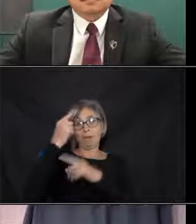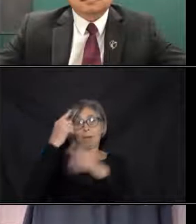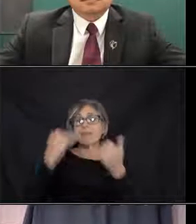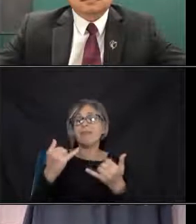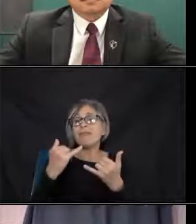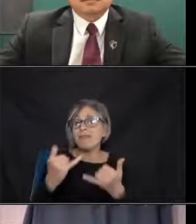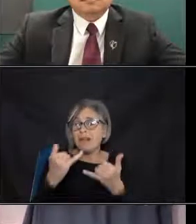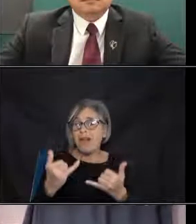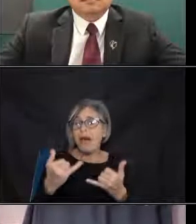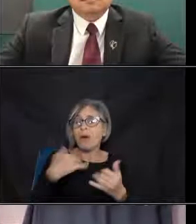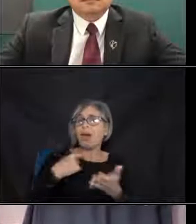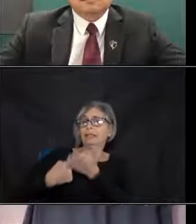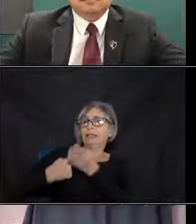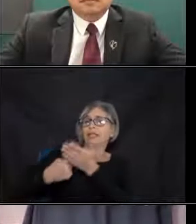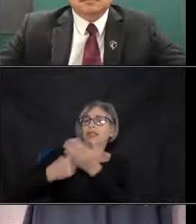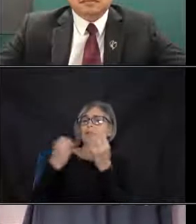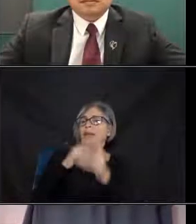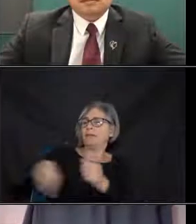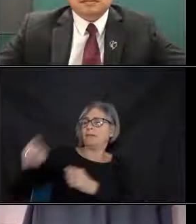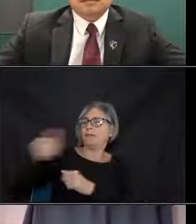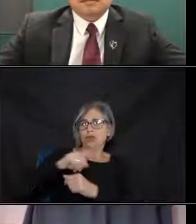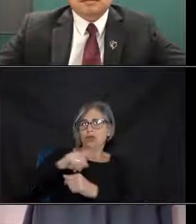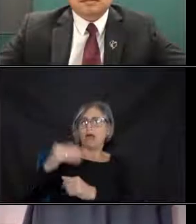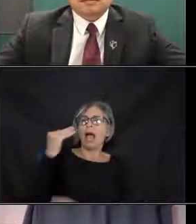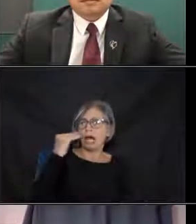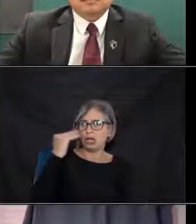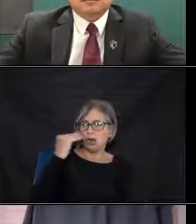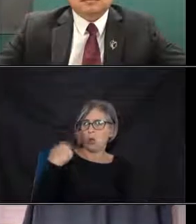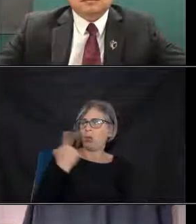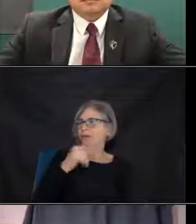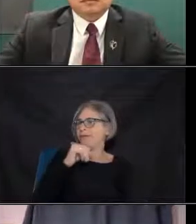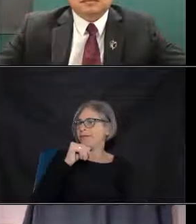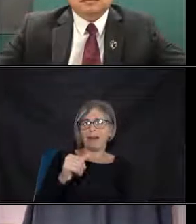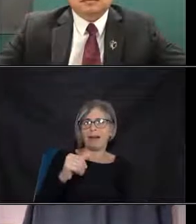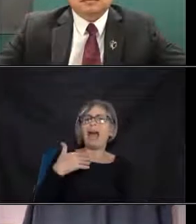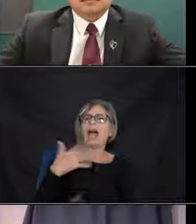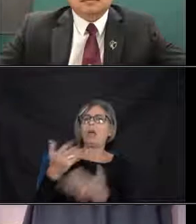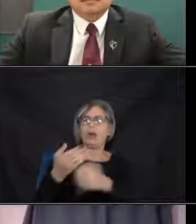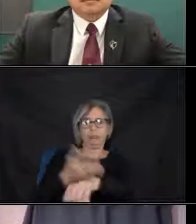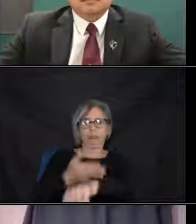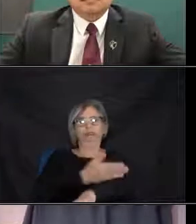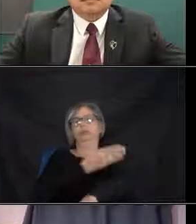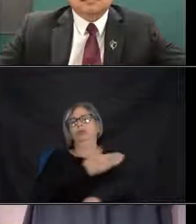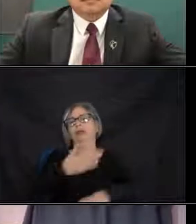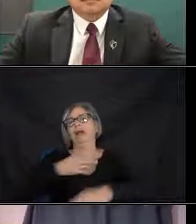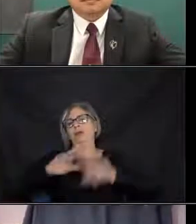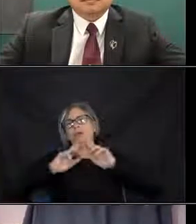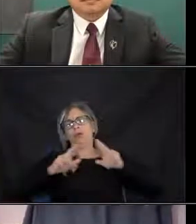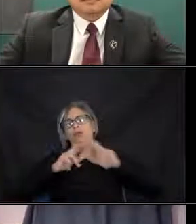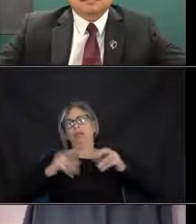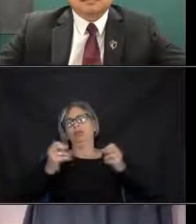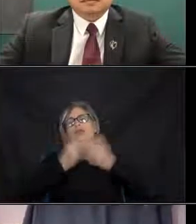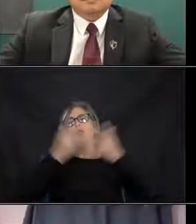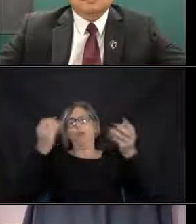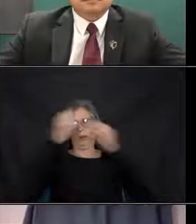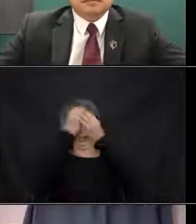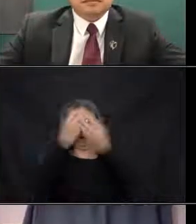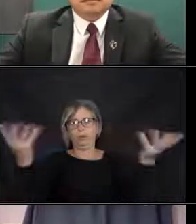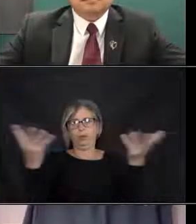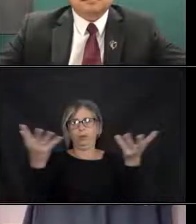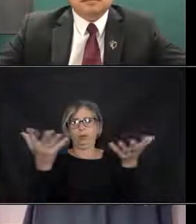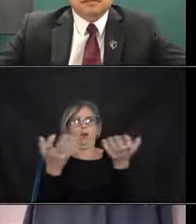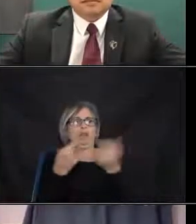a discussion with several of you of what I know we're not, you know, I want to do better reporting to you, and we have so much information. So, and we want to tell